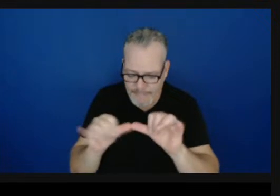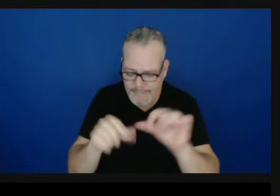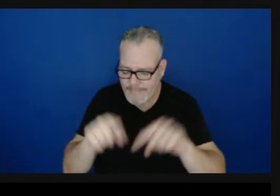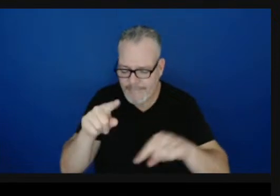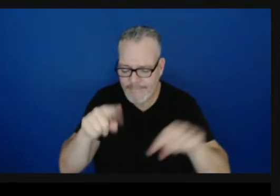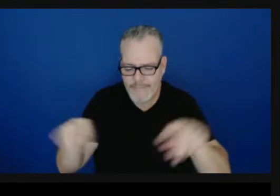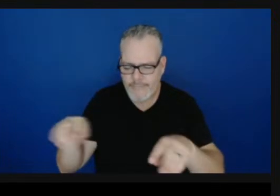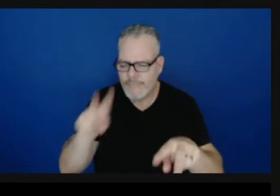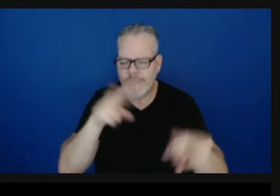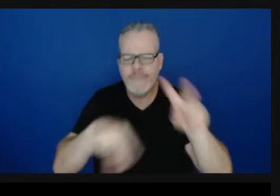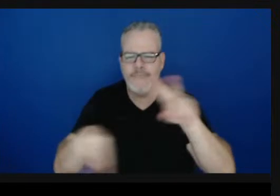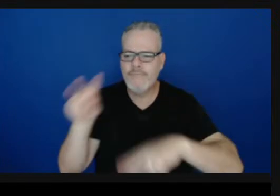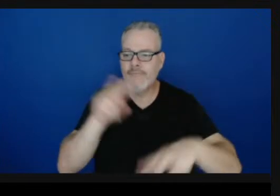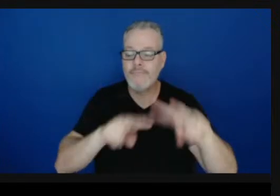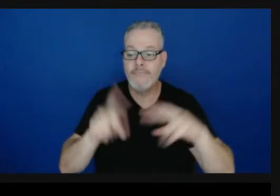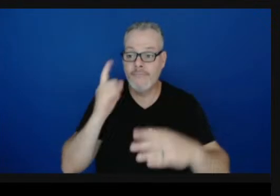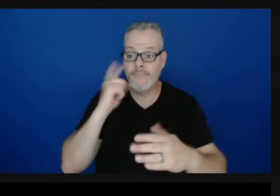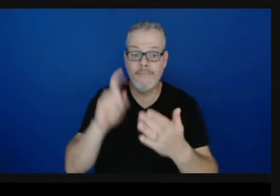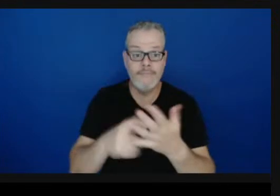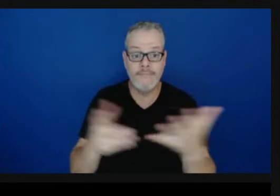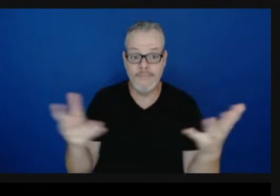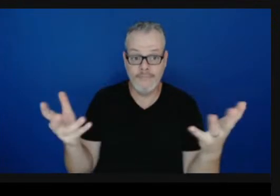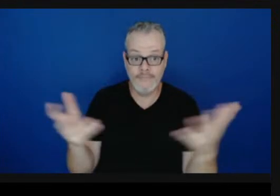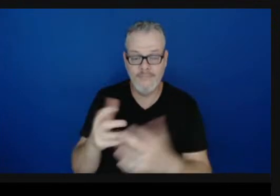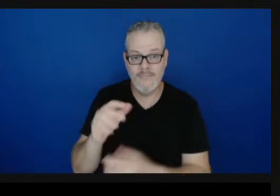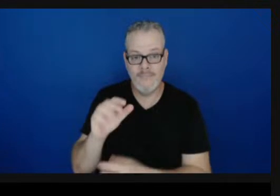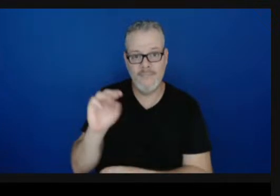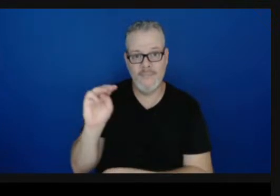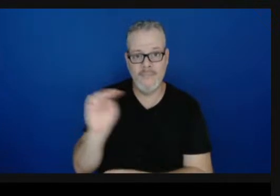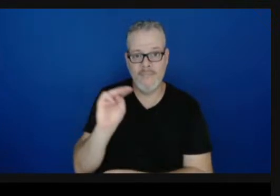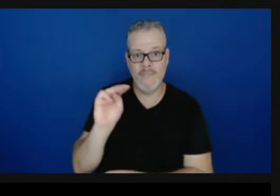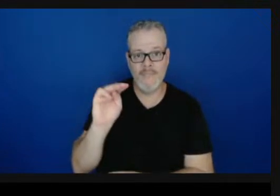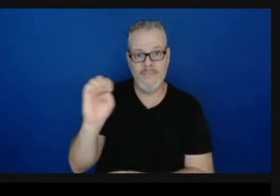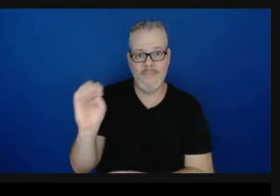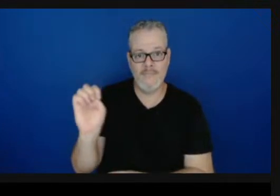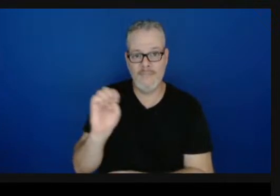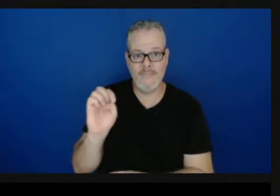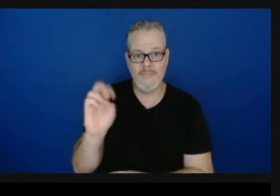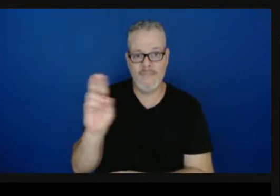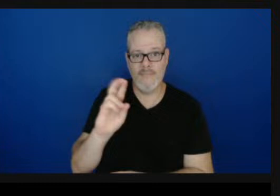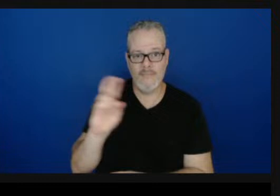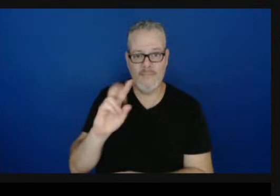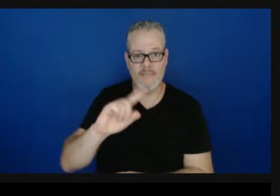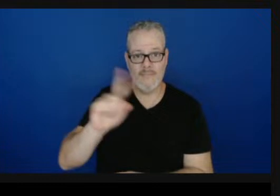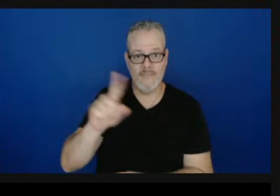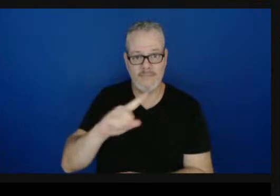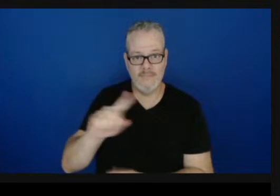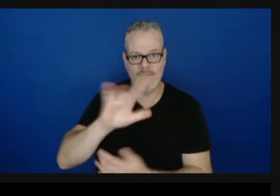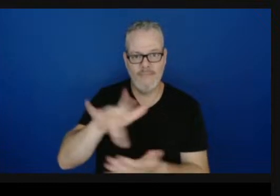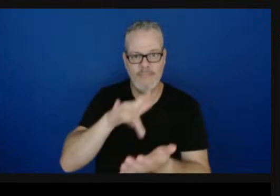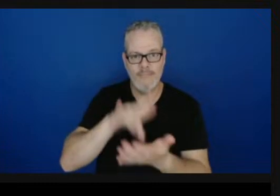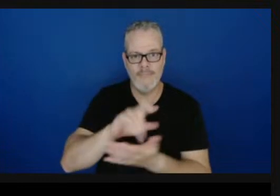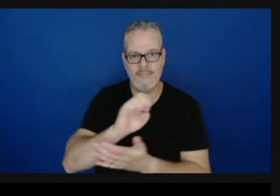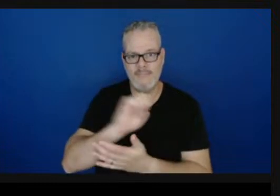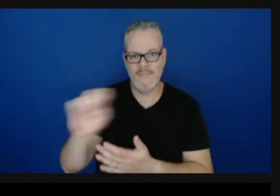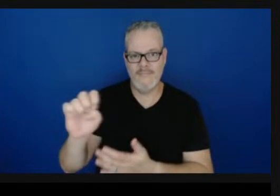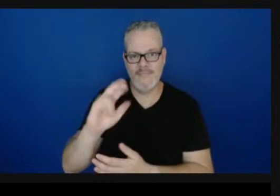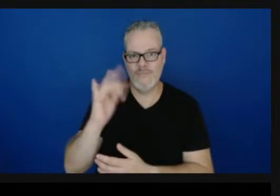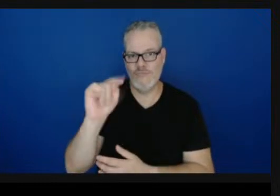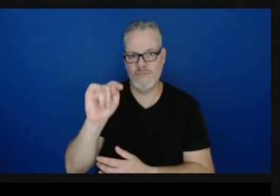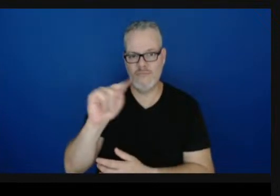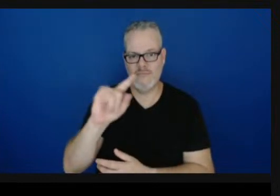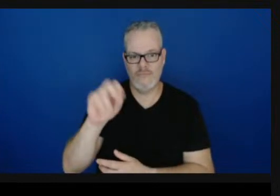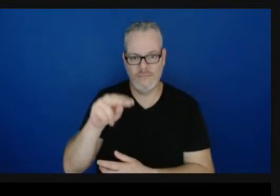indicating that the Middle East Rift Zone emissions are approaching or at 0 tons per